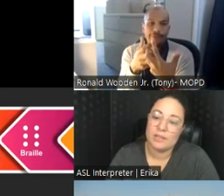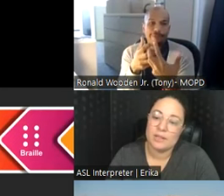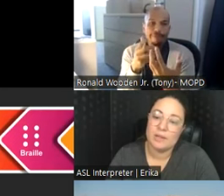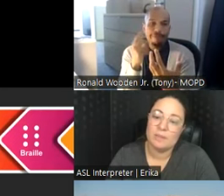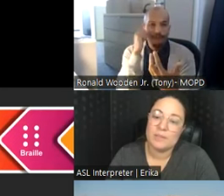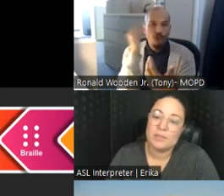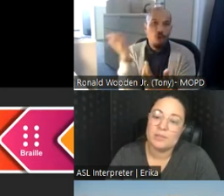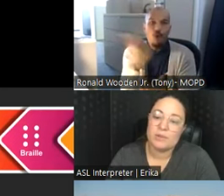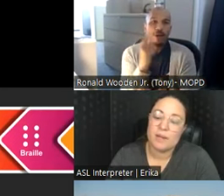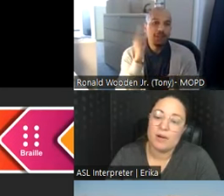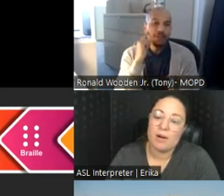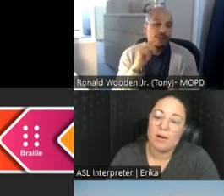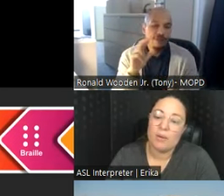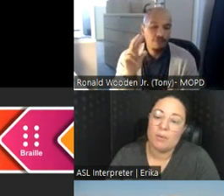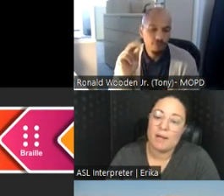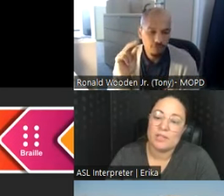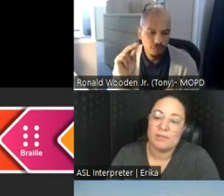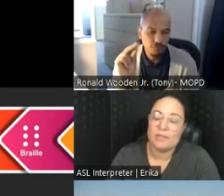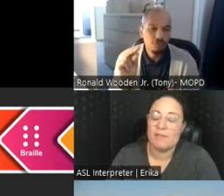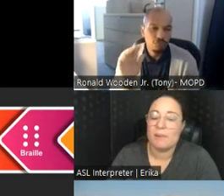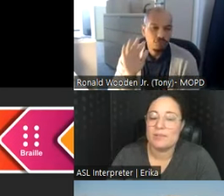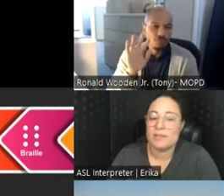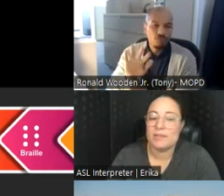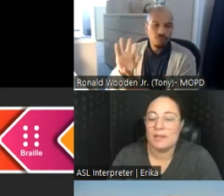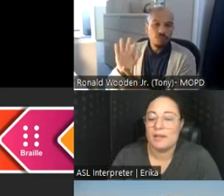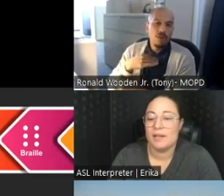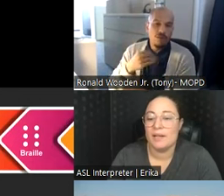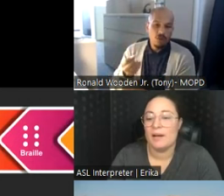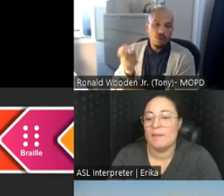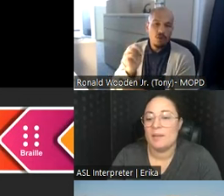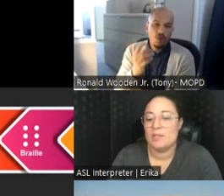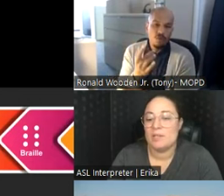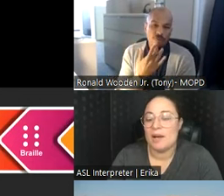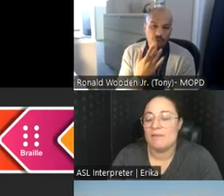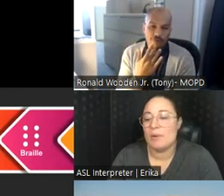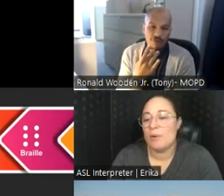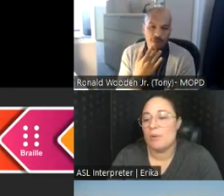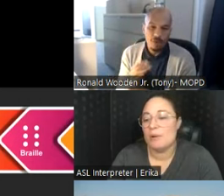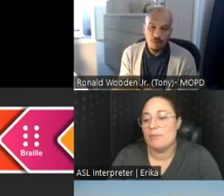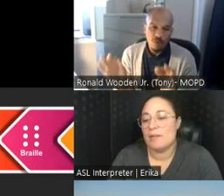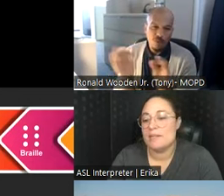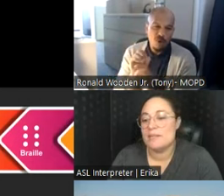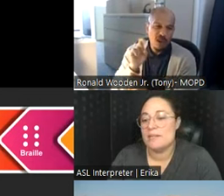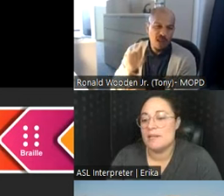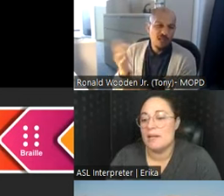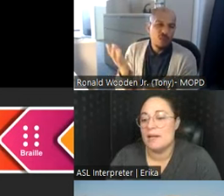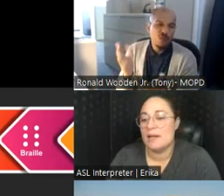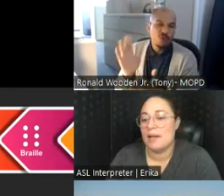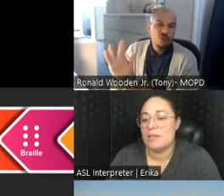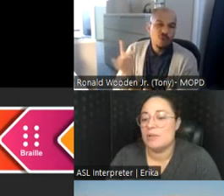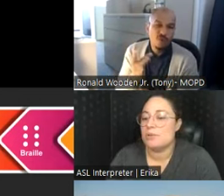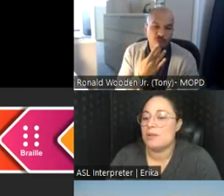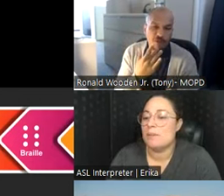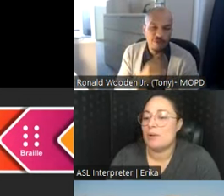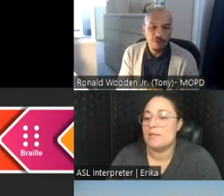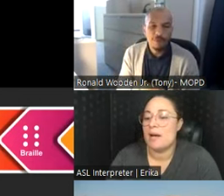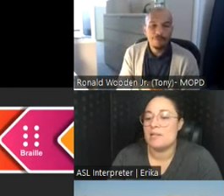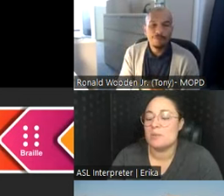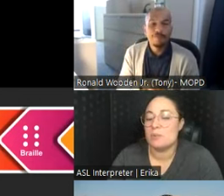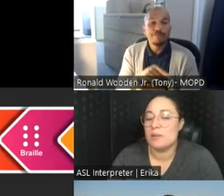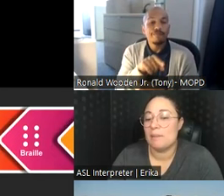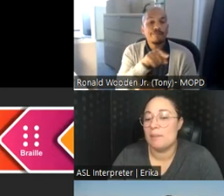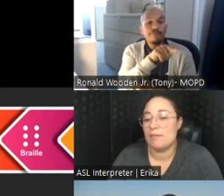accommodations. Please don't assume that all will match every deaf person. Each have their own preference. And so it's really important